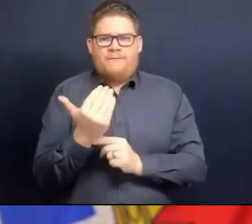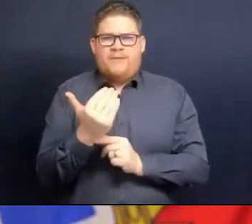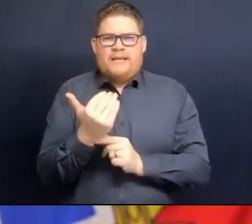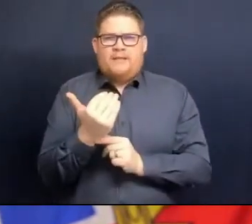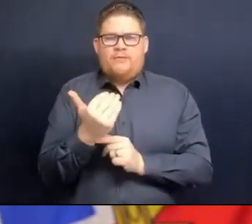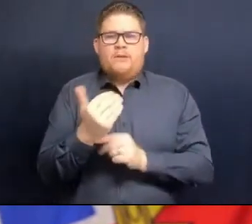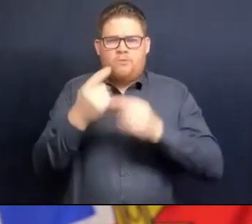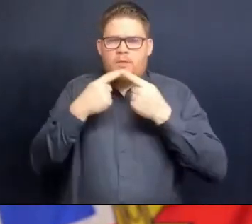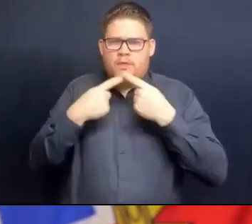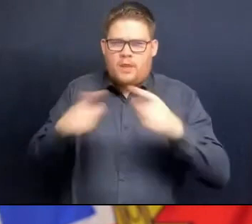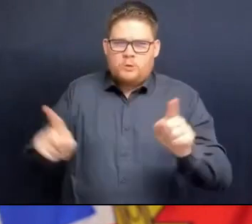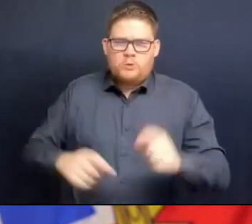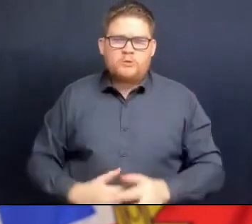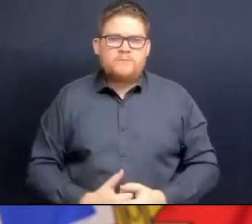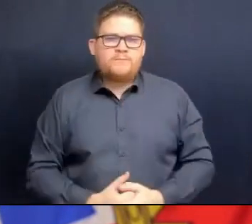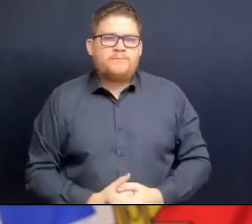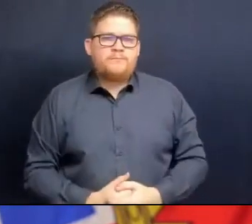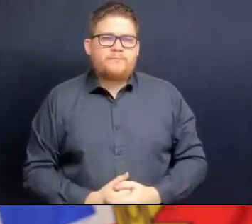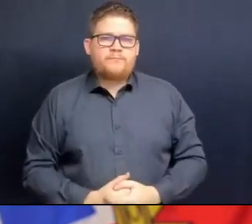Press.